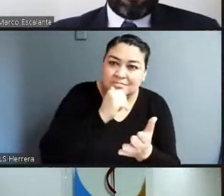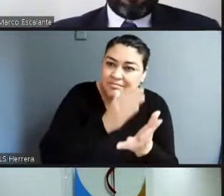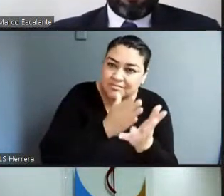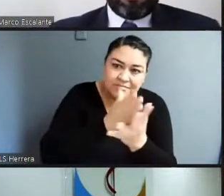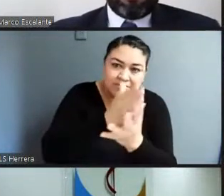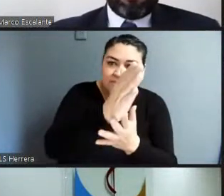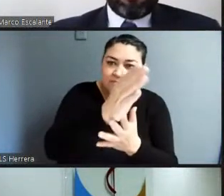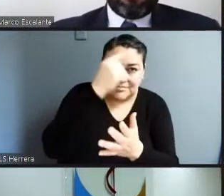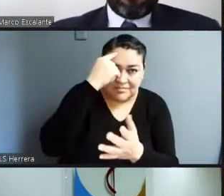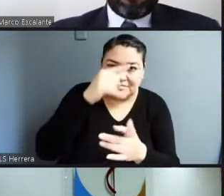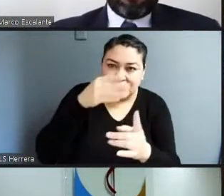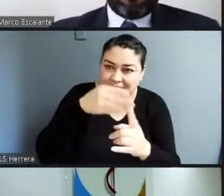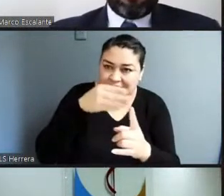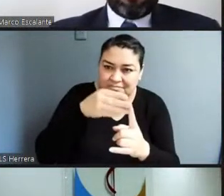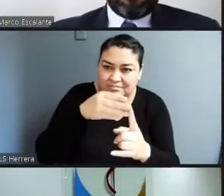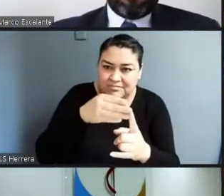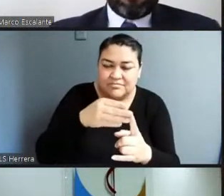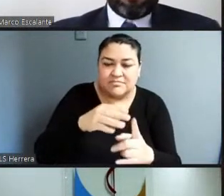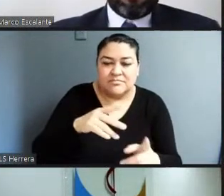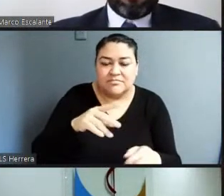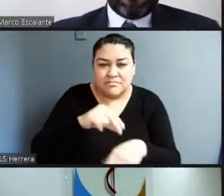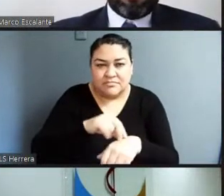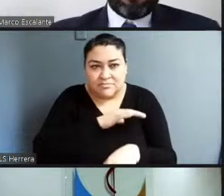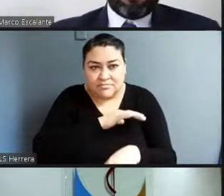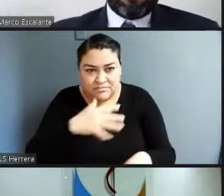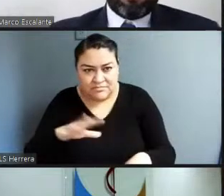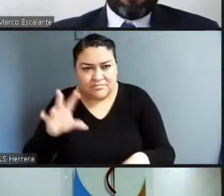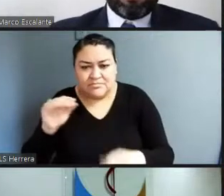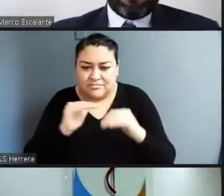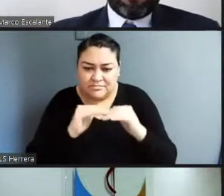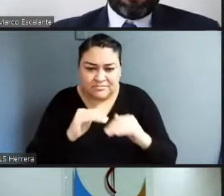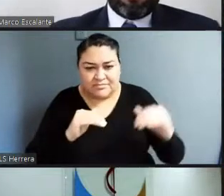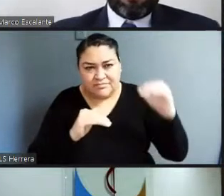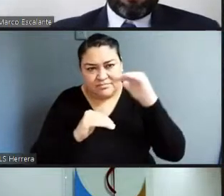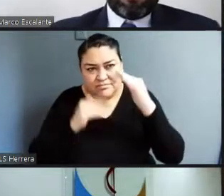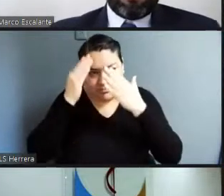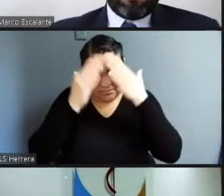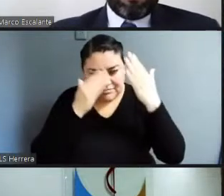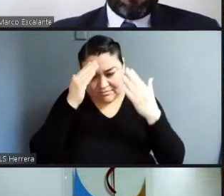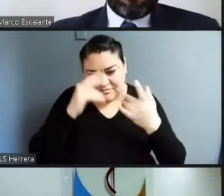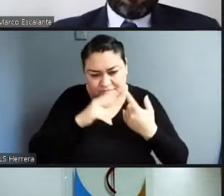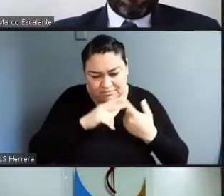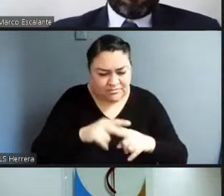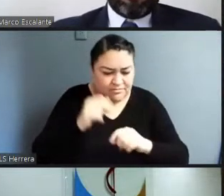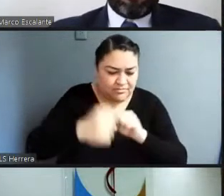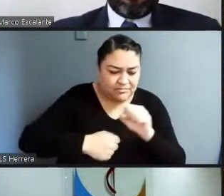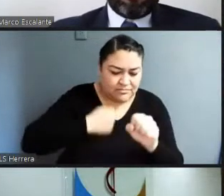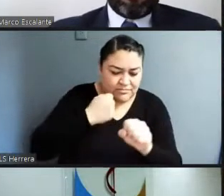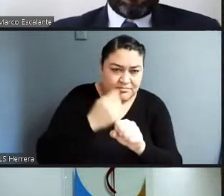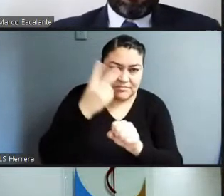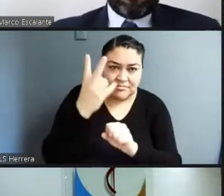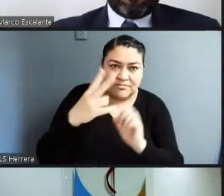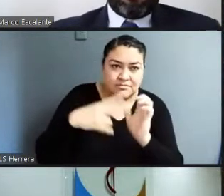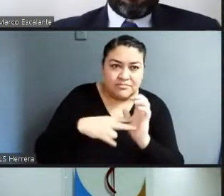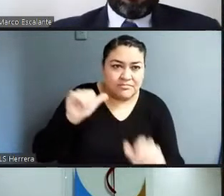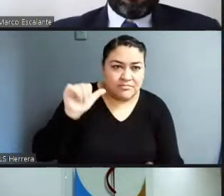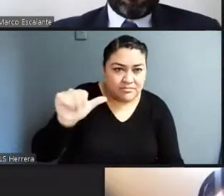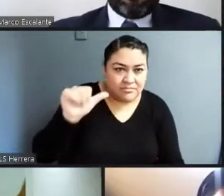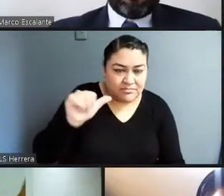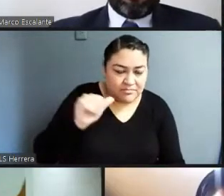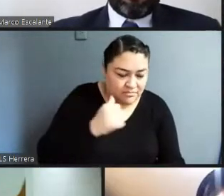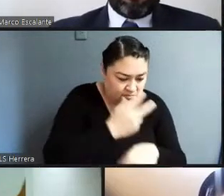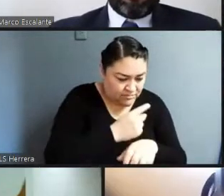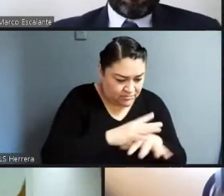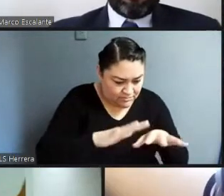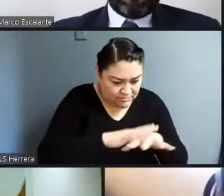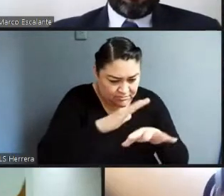that are unfortunately breaking the structure that we have for the training of GPs. These updates of